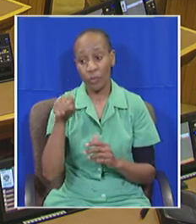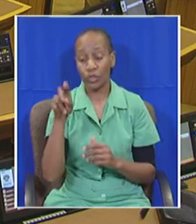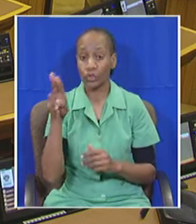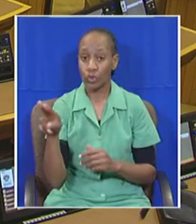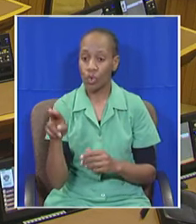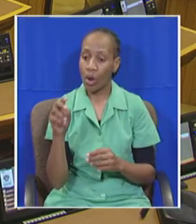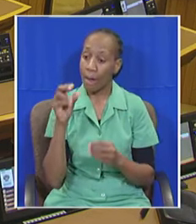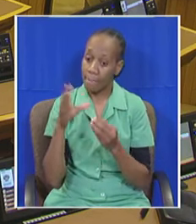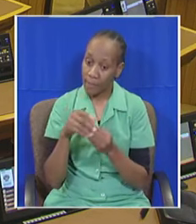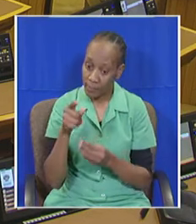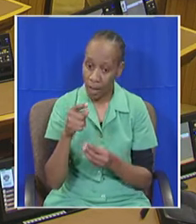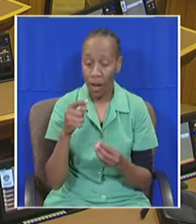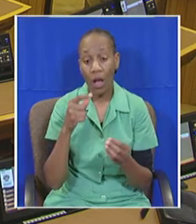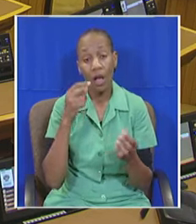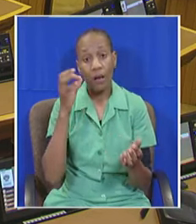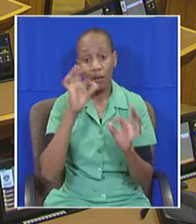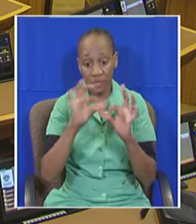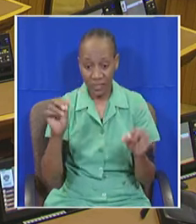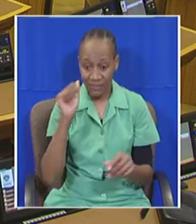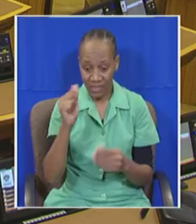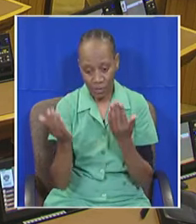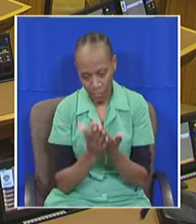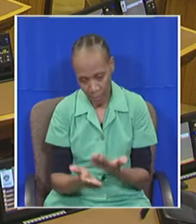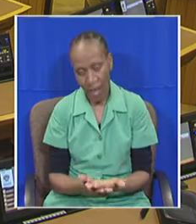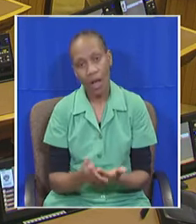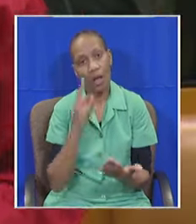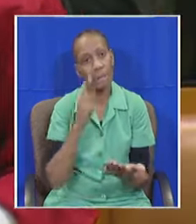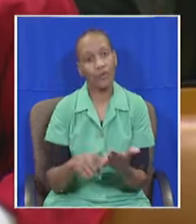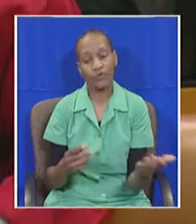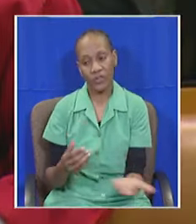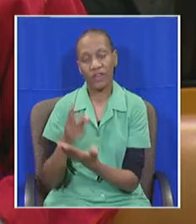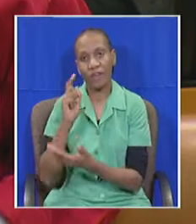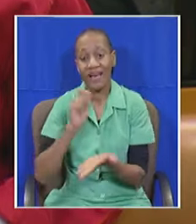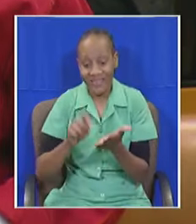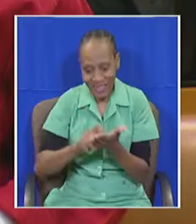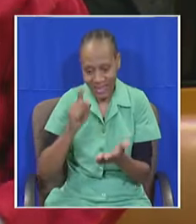must substantiate the statement that he's making. I'm doing it Thank now. You, Chair.